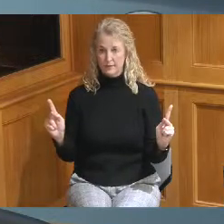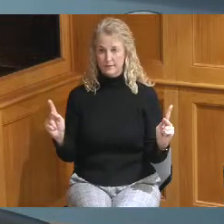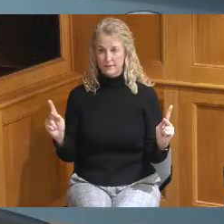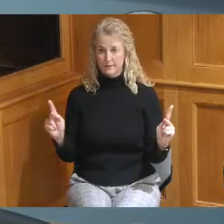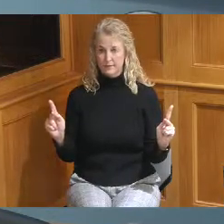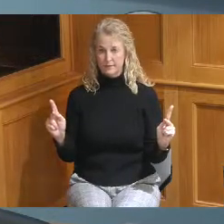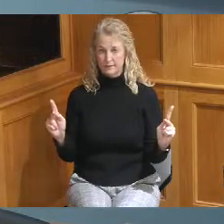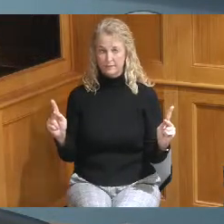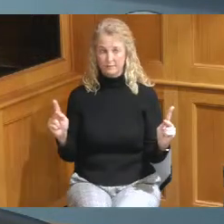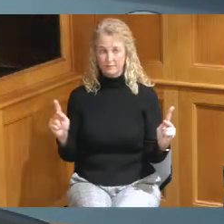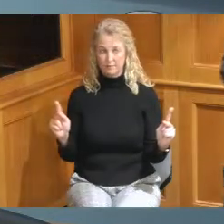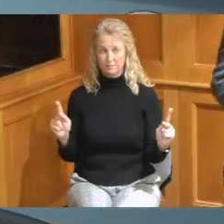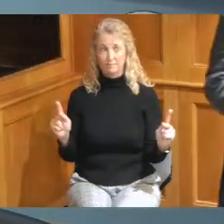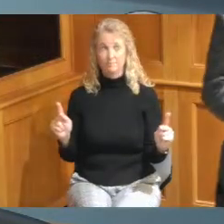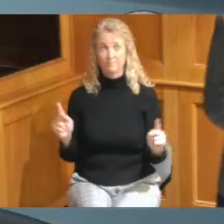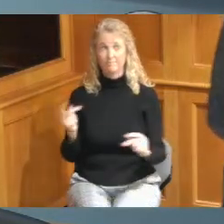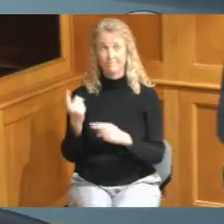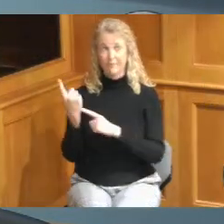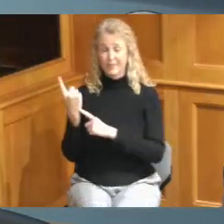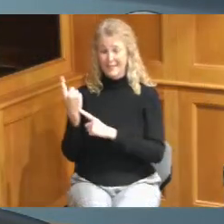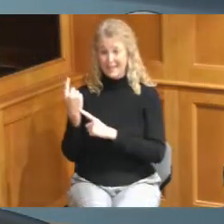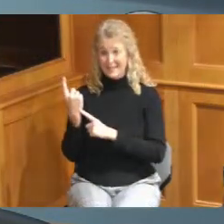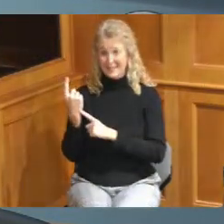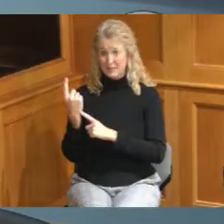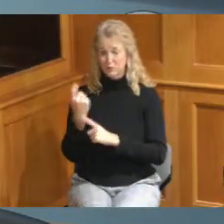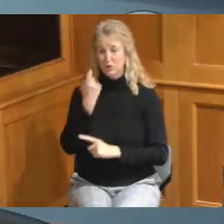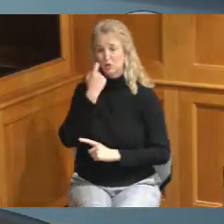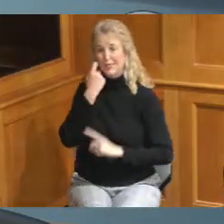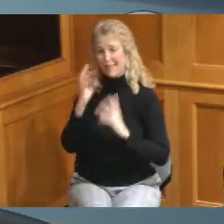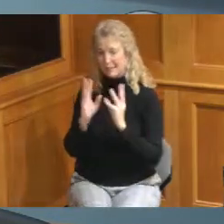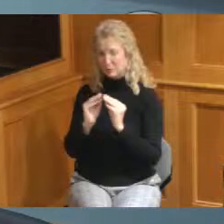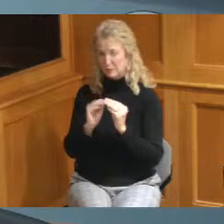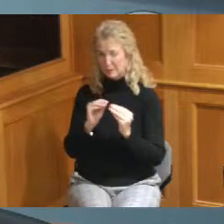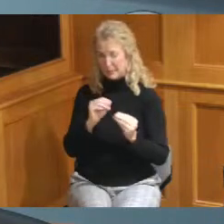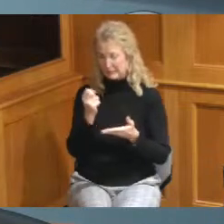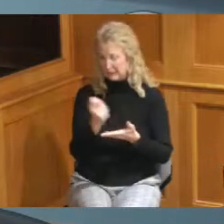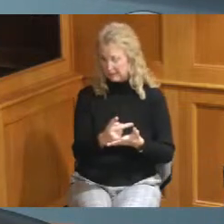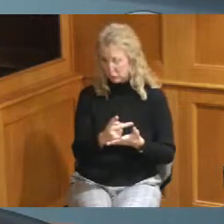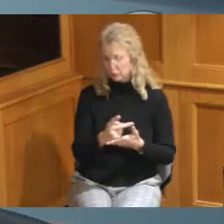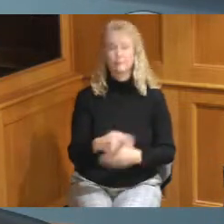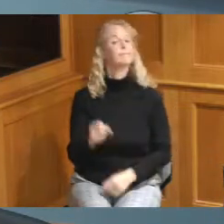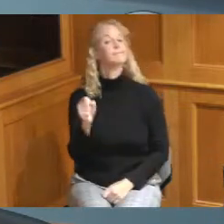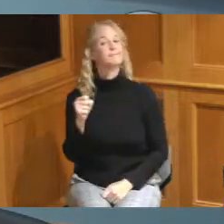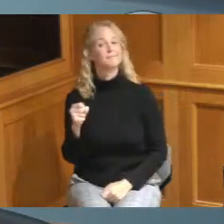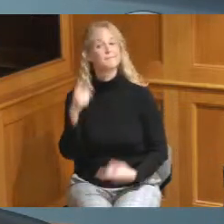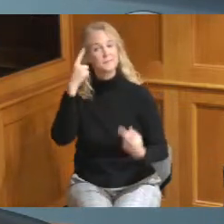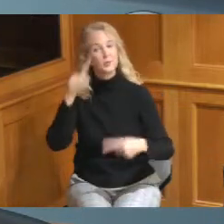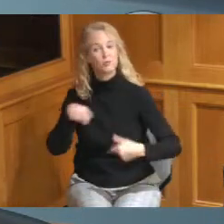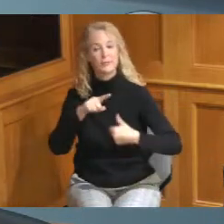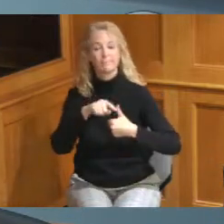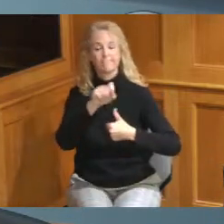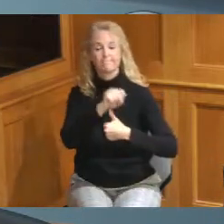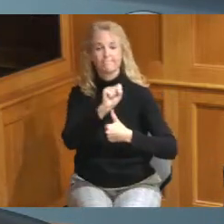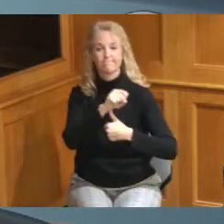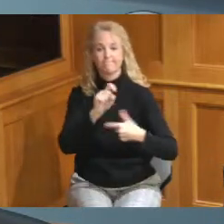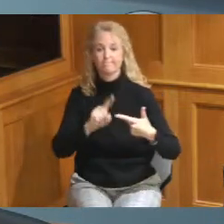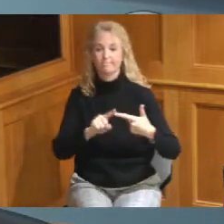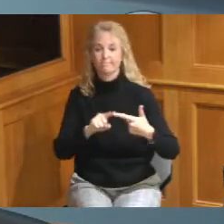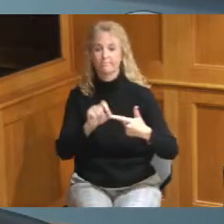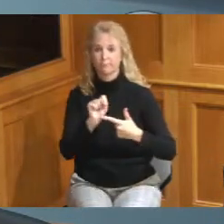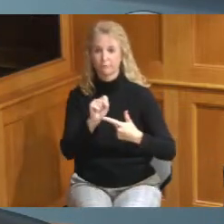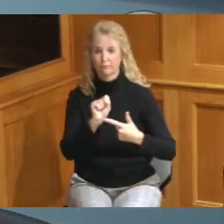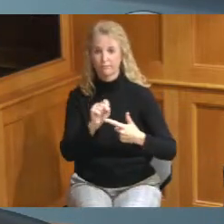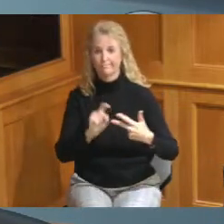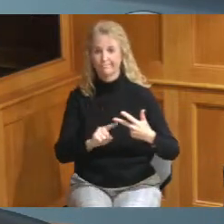I make a motion to approve the minutes of the previous meeting. Second? Commissioner Reese. Yes, Commissioner Driehaus. Yes. Commissioner